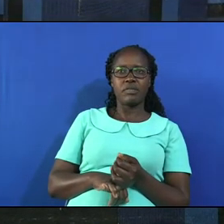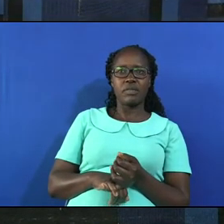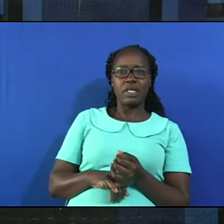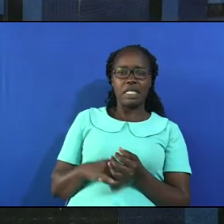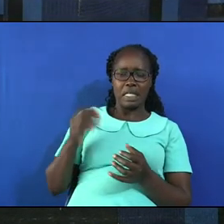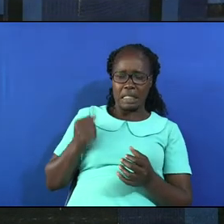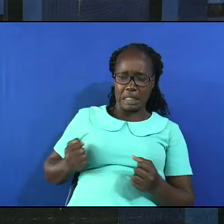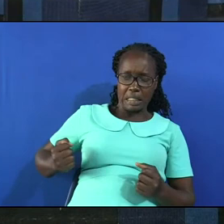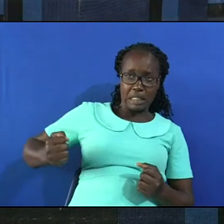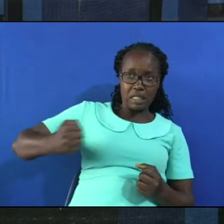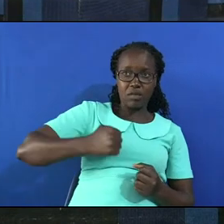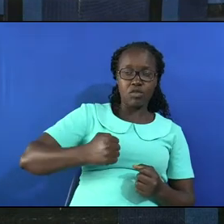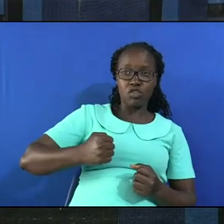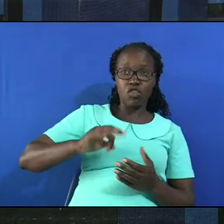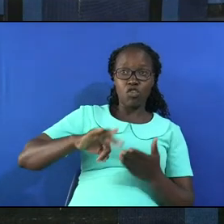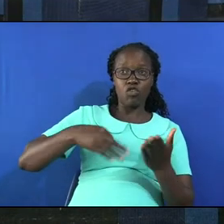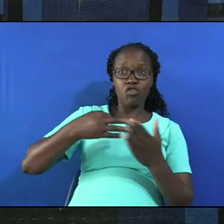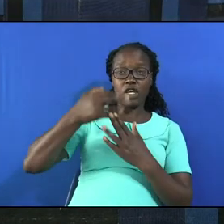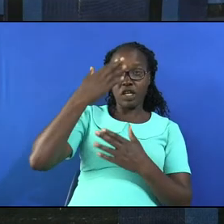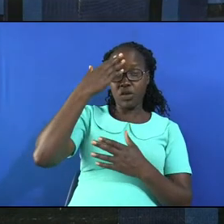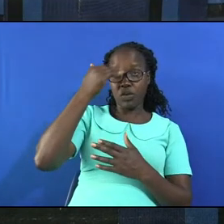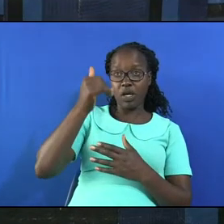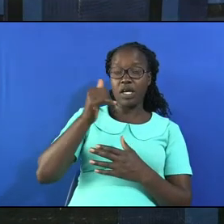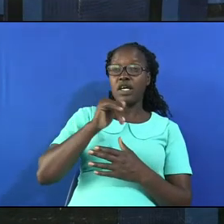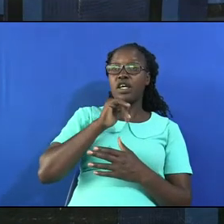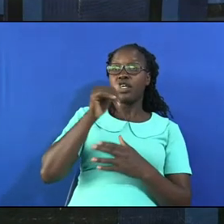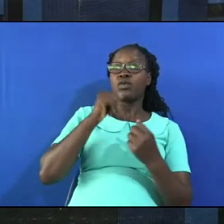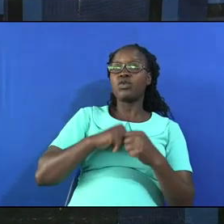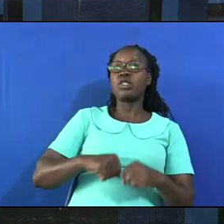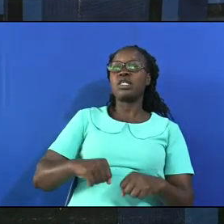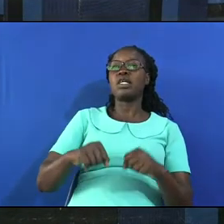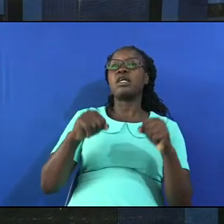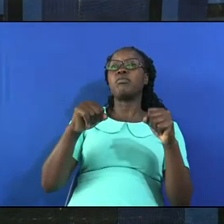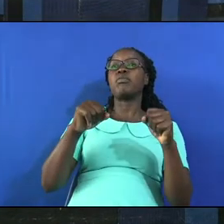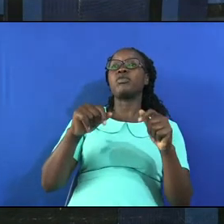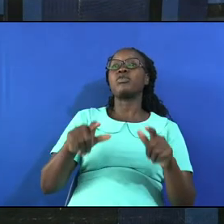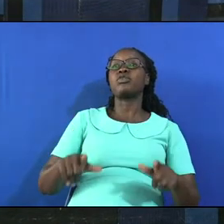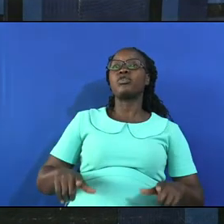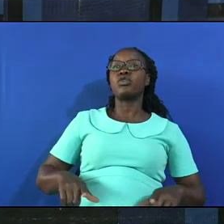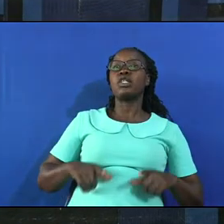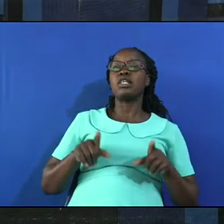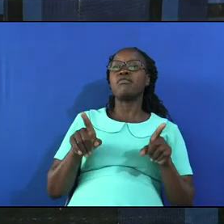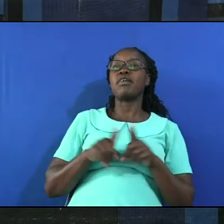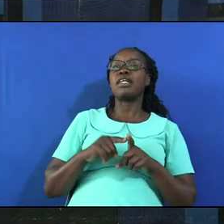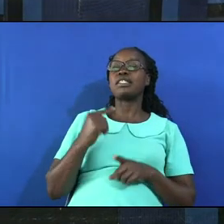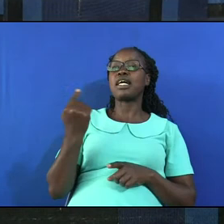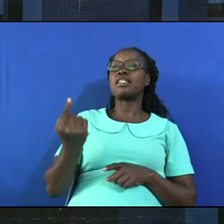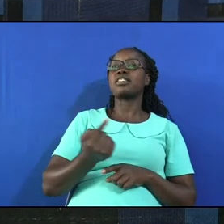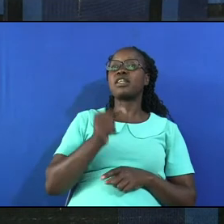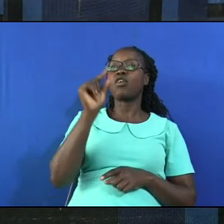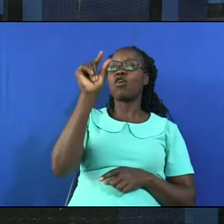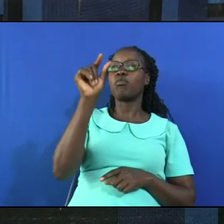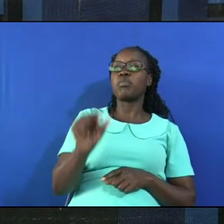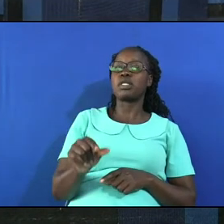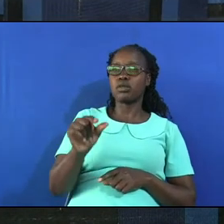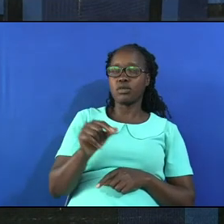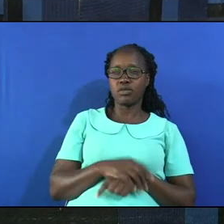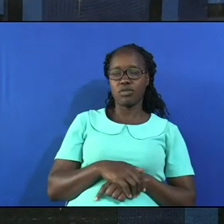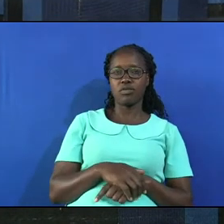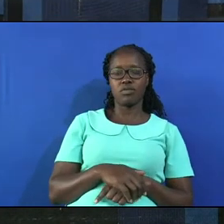Samson failed because he was not able to live as a single person.